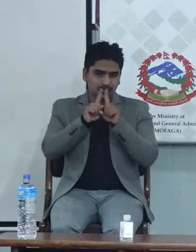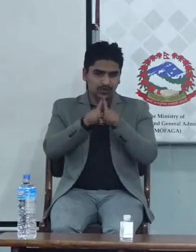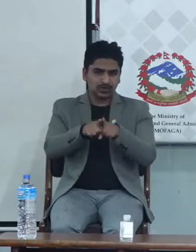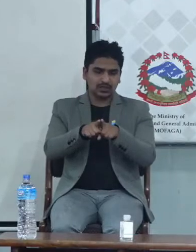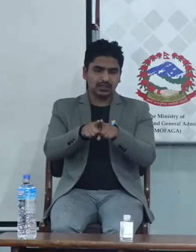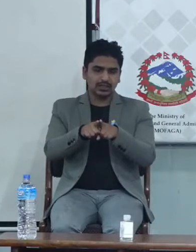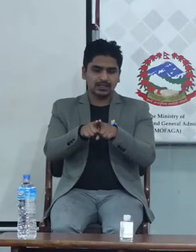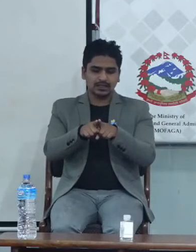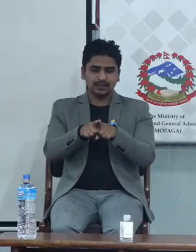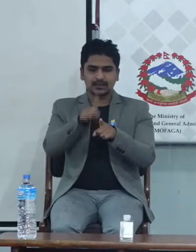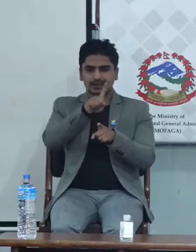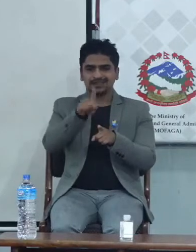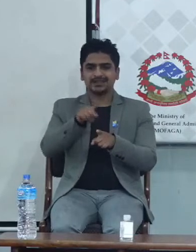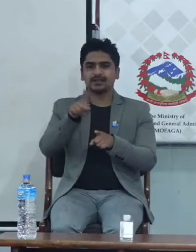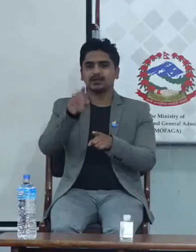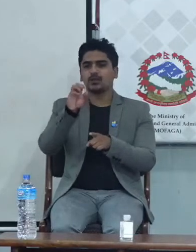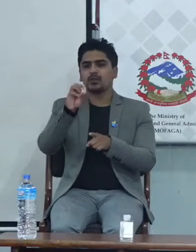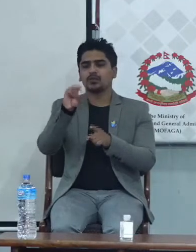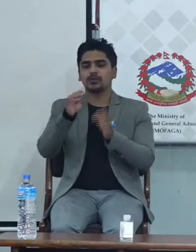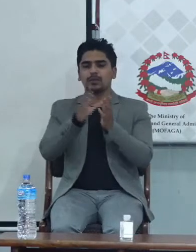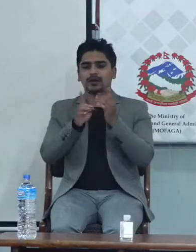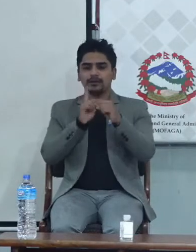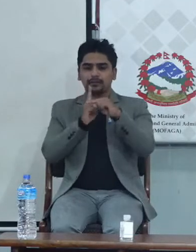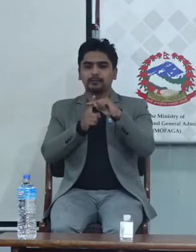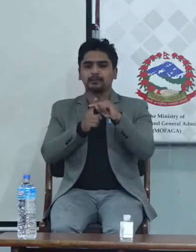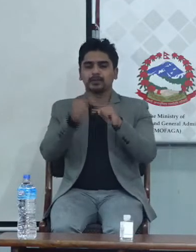all the participants,